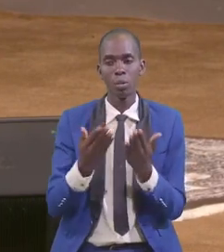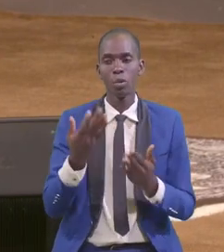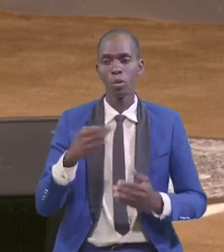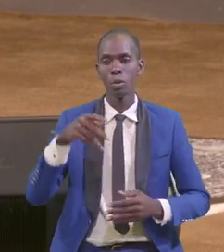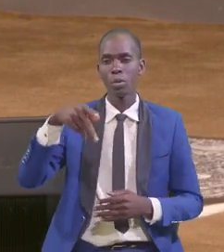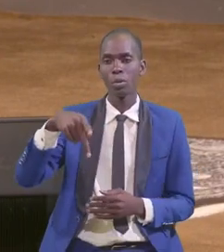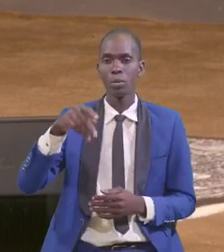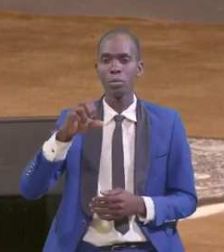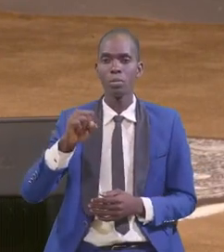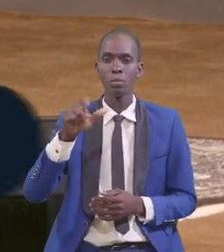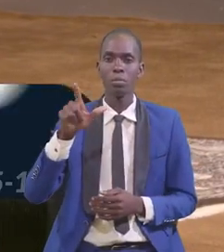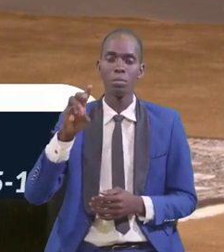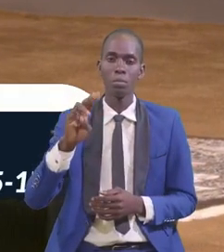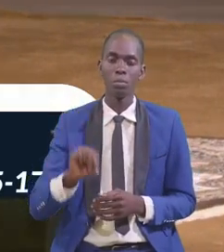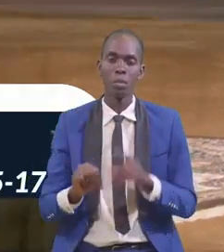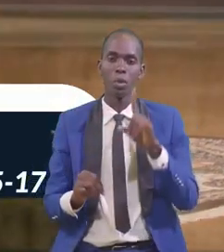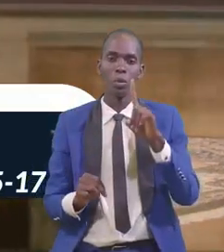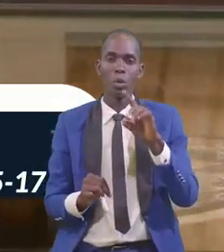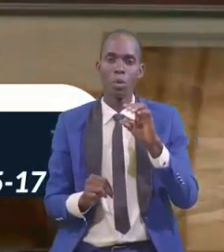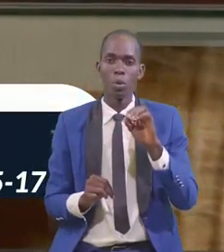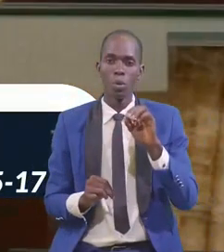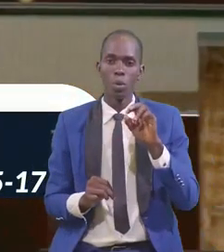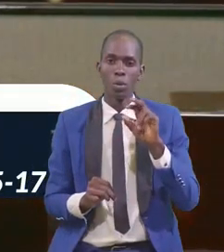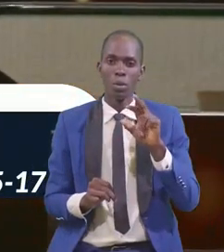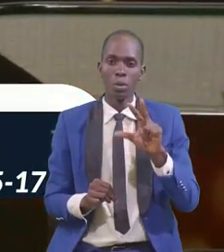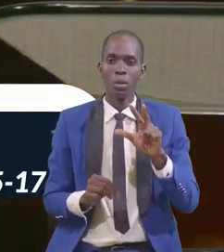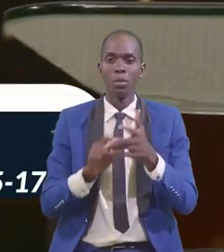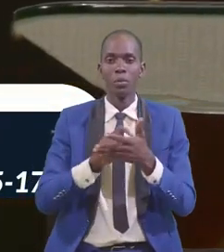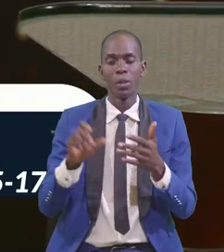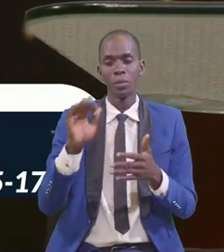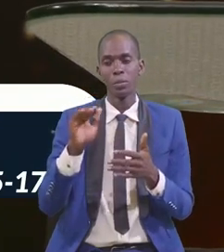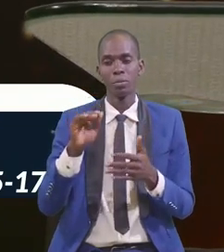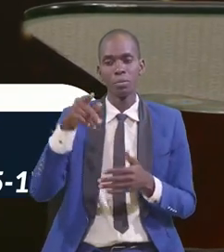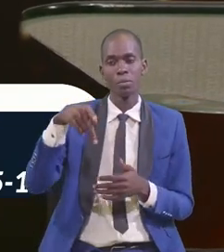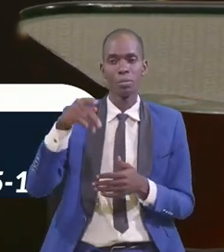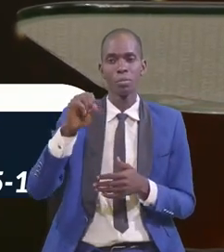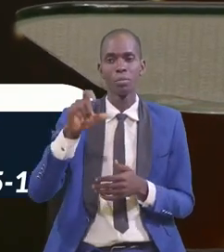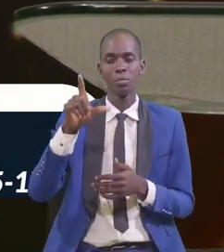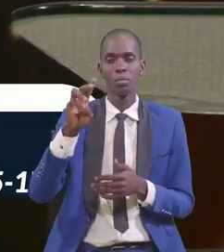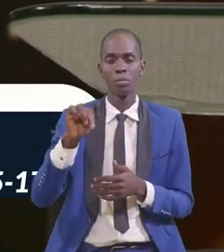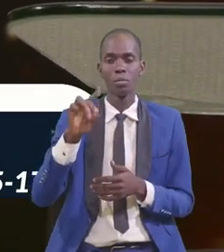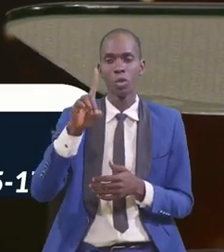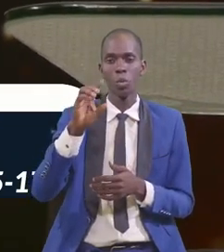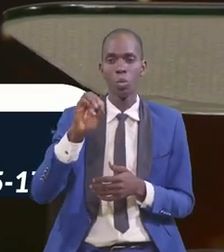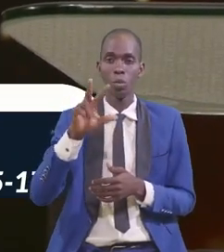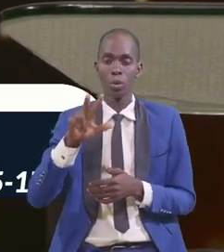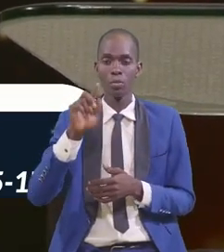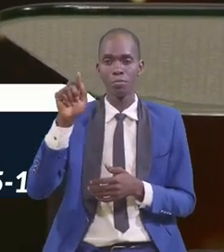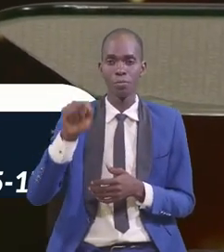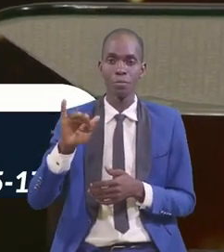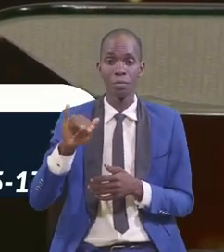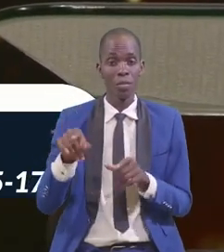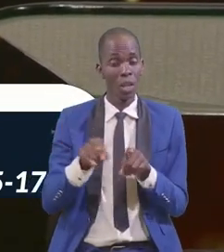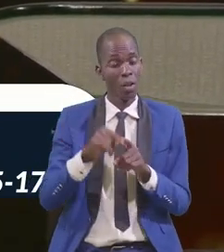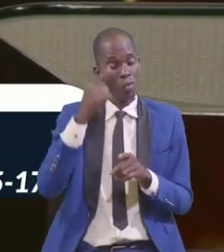Psalm 103. We're reading from verse 15. In Psalm 103 verse 15, as for